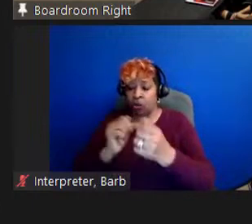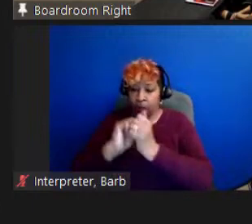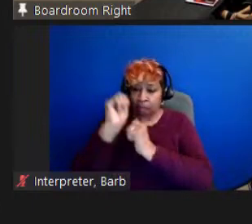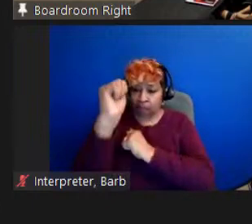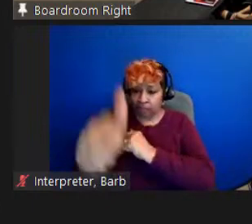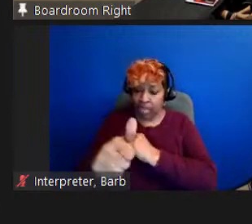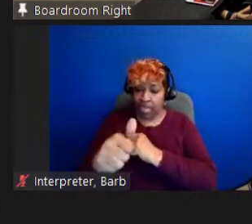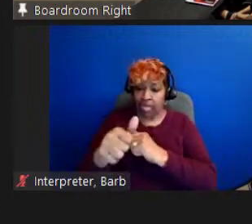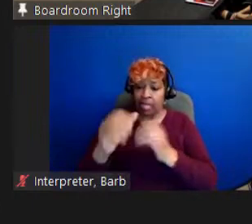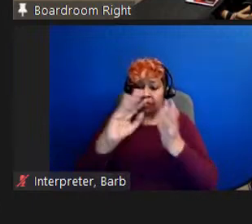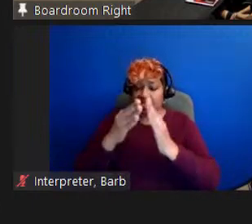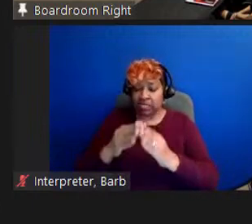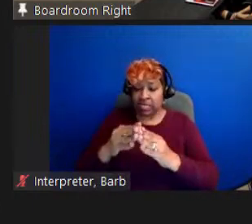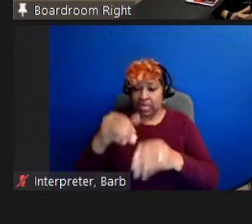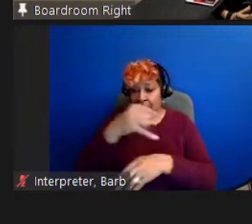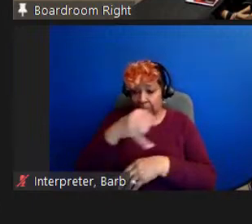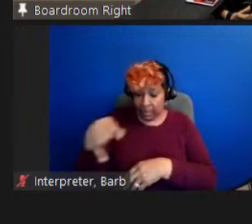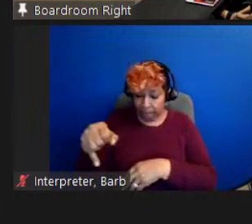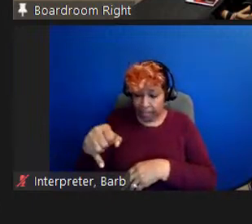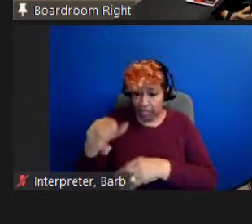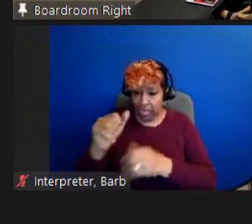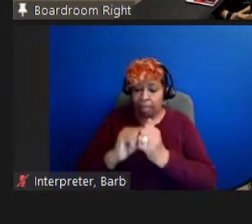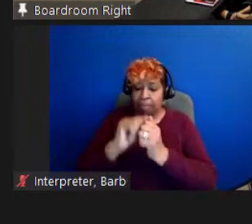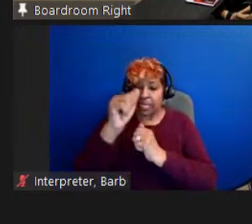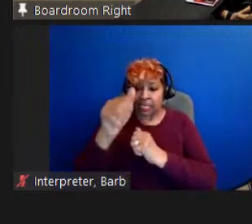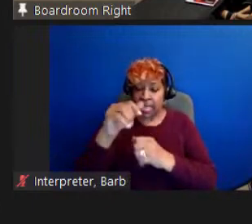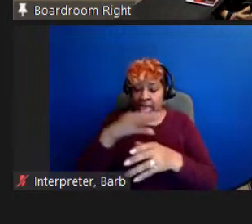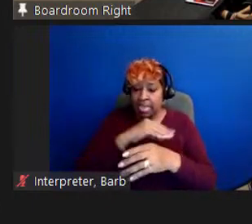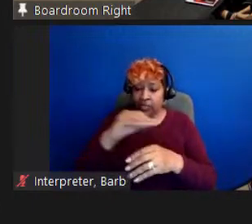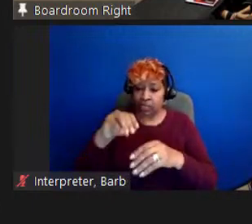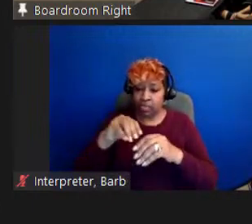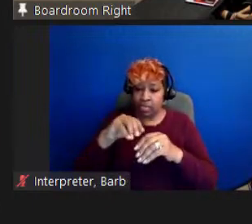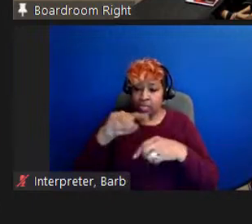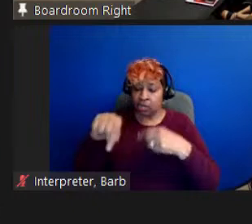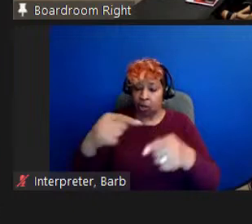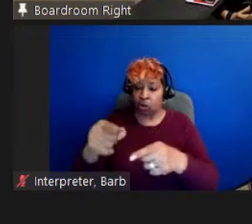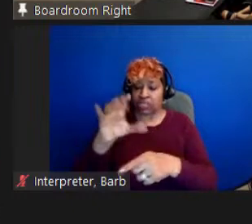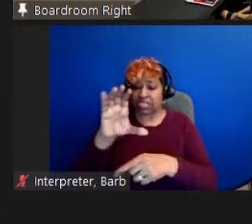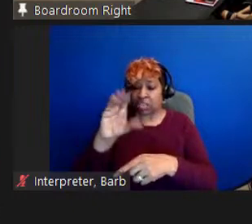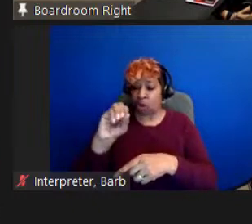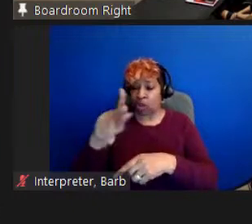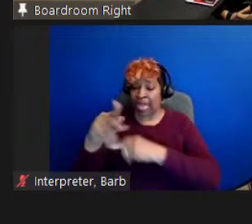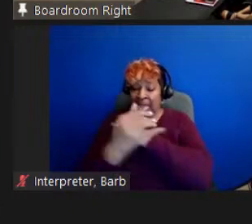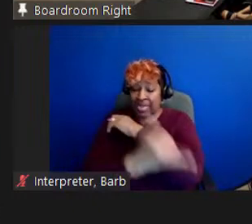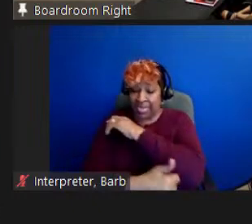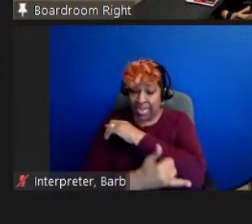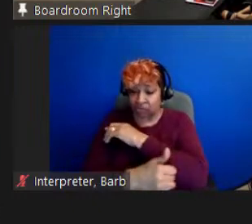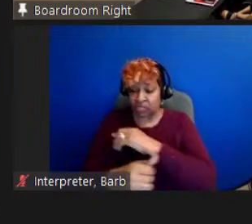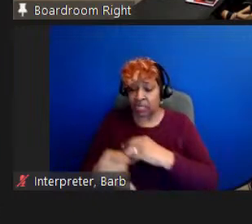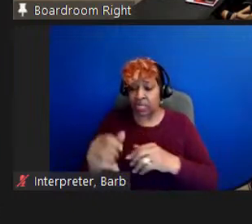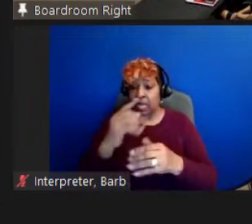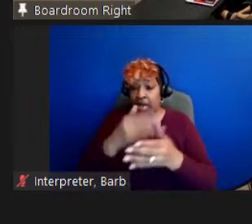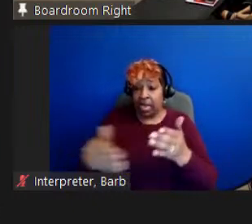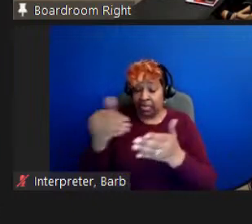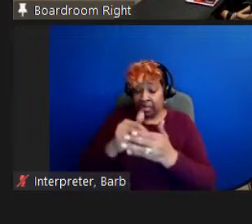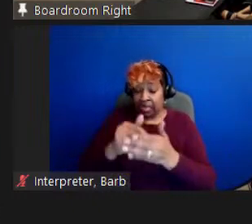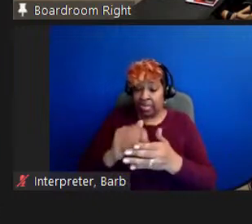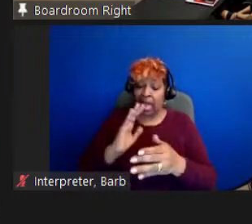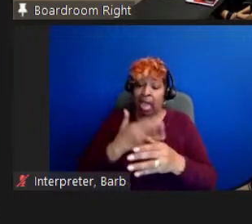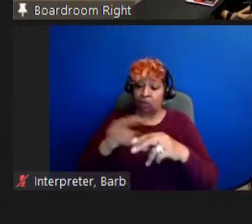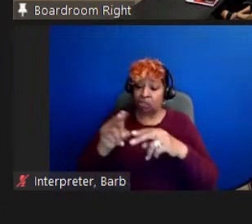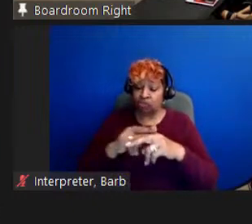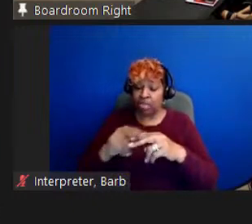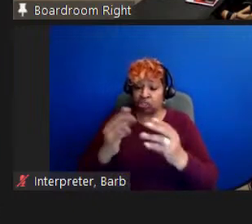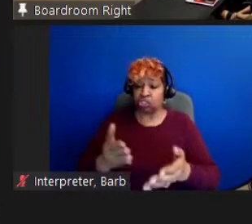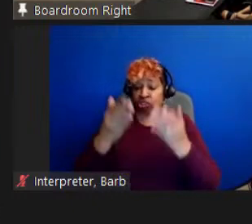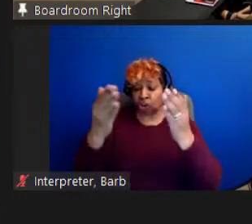areas of Cook County beyond the city border. And again, as I mentioned already, our transit system serves the city of Chicago and 35